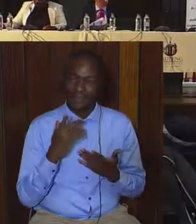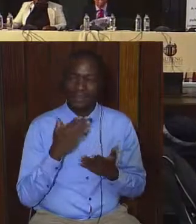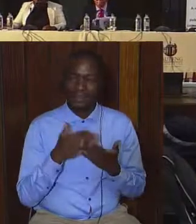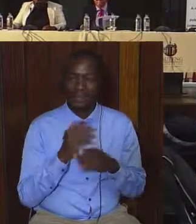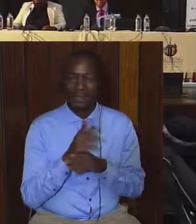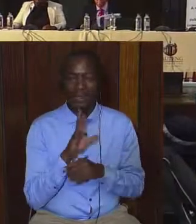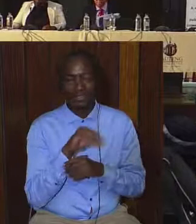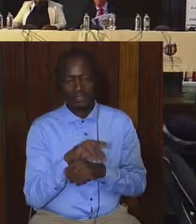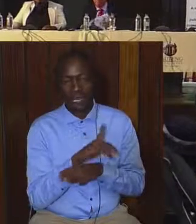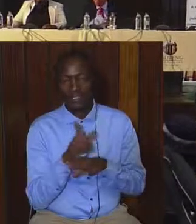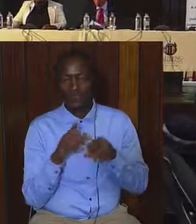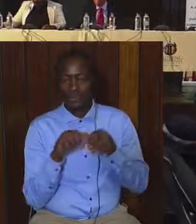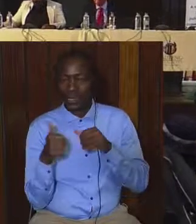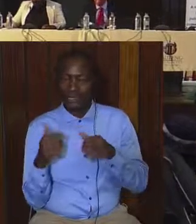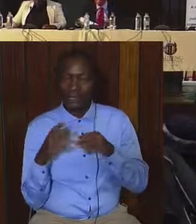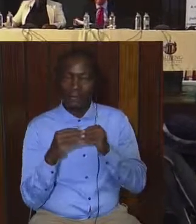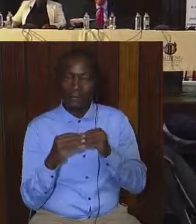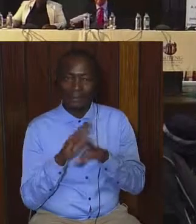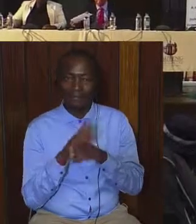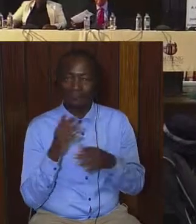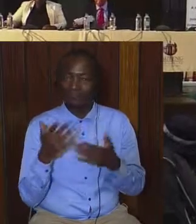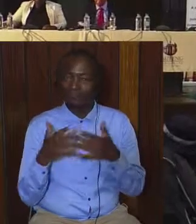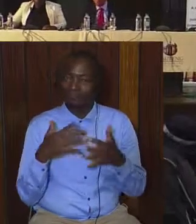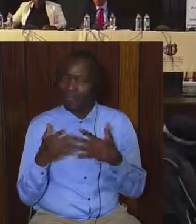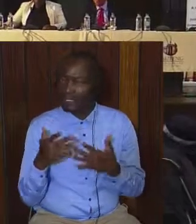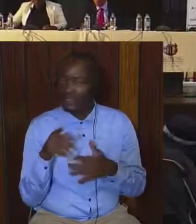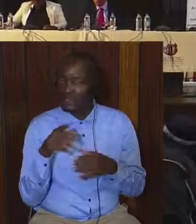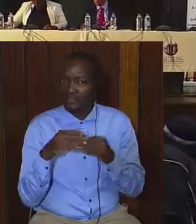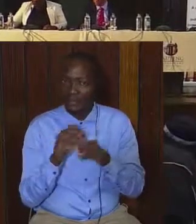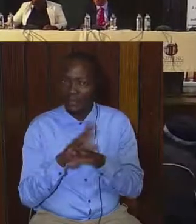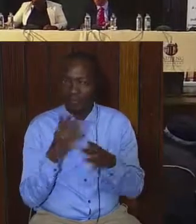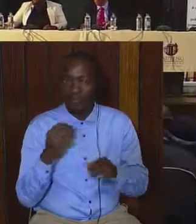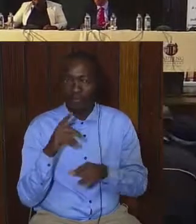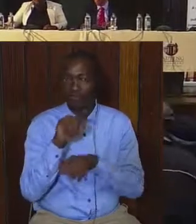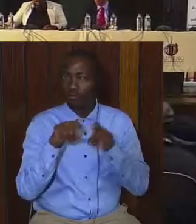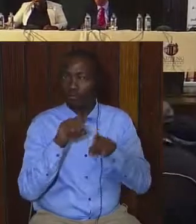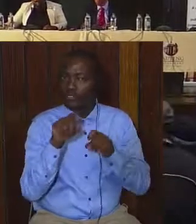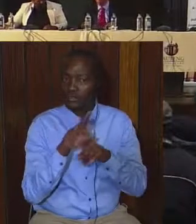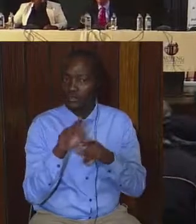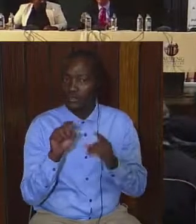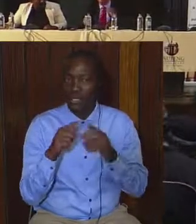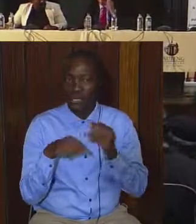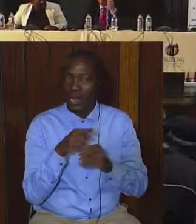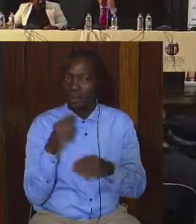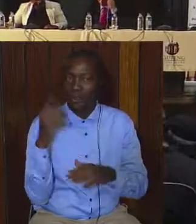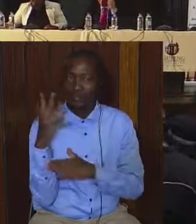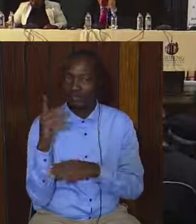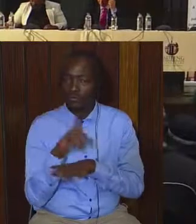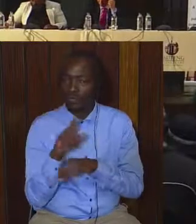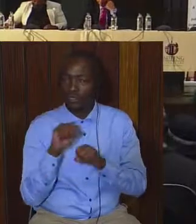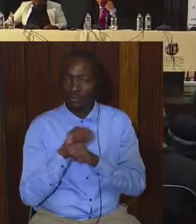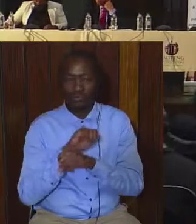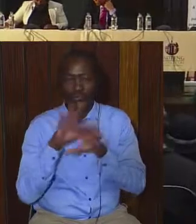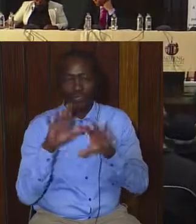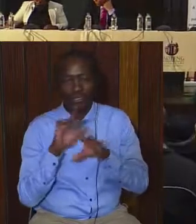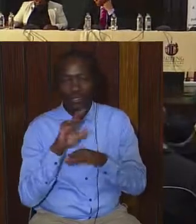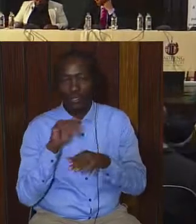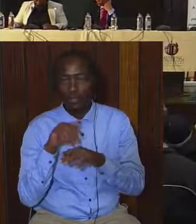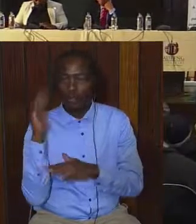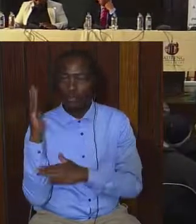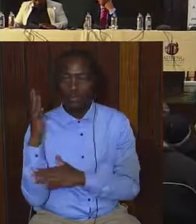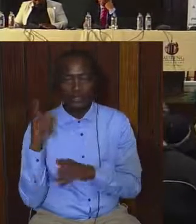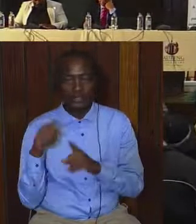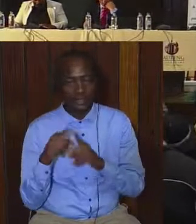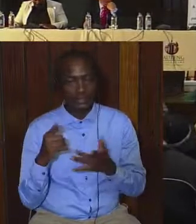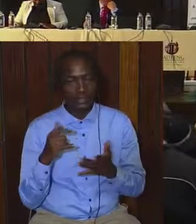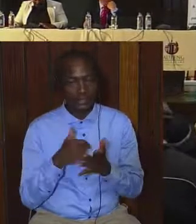members if there's any members that would have any questions to raise or wanting to seek clarity on the